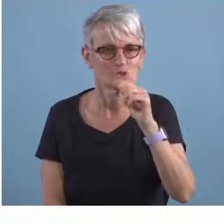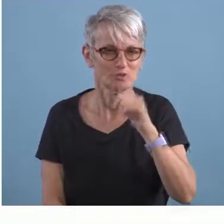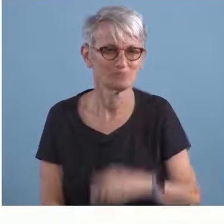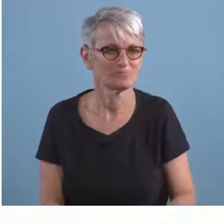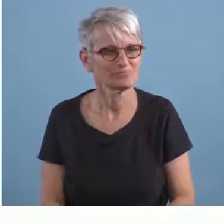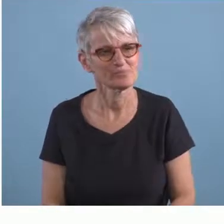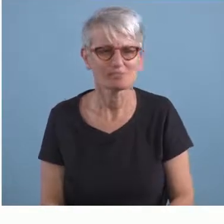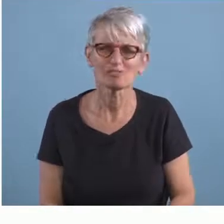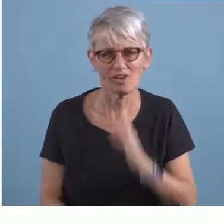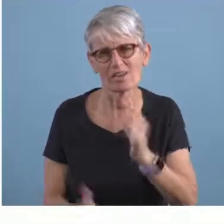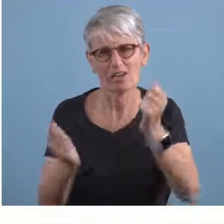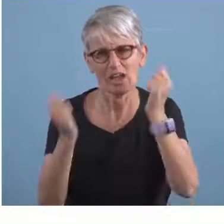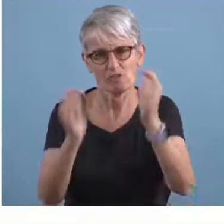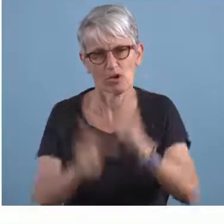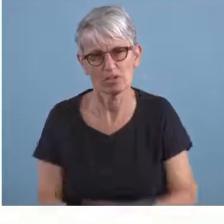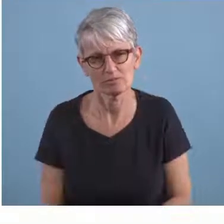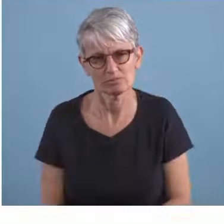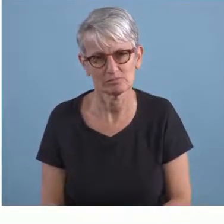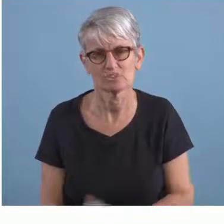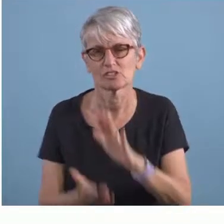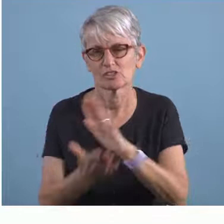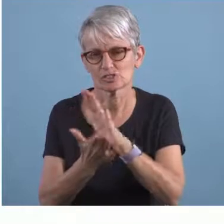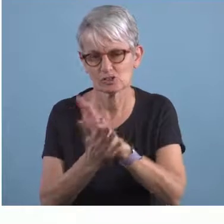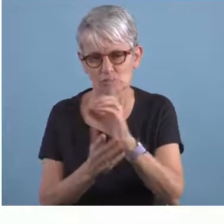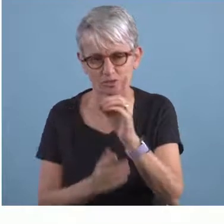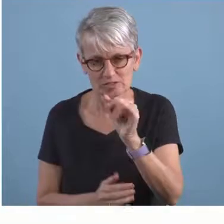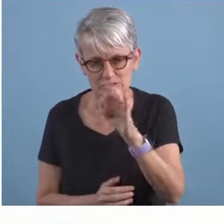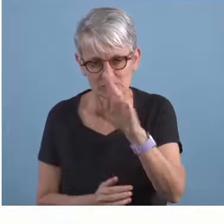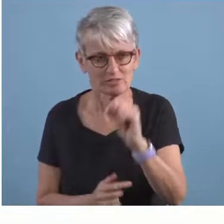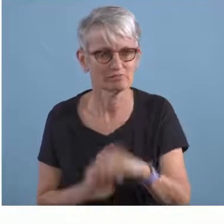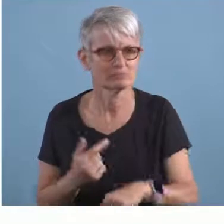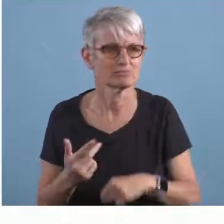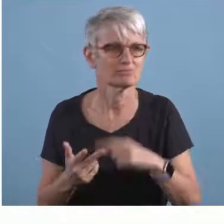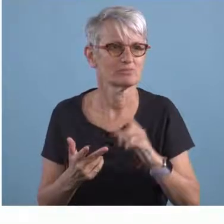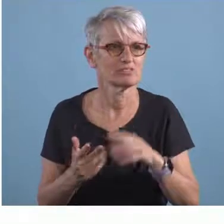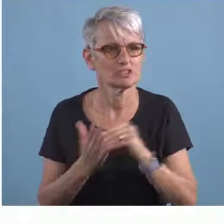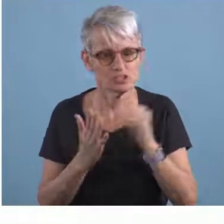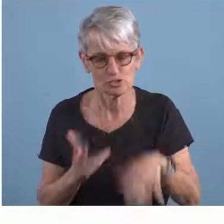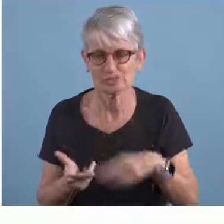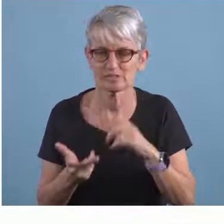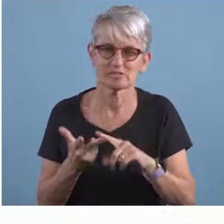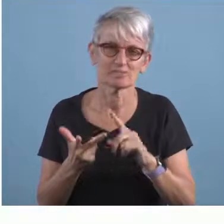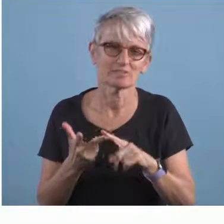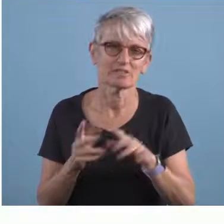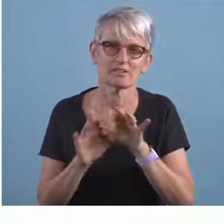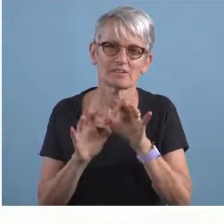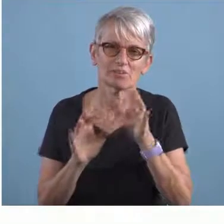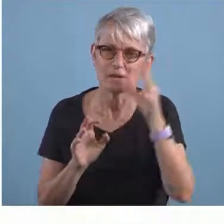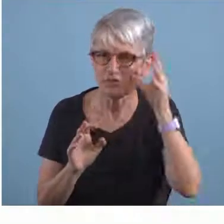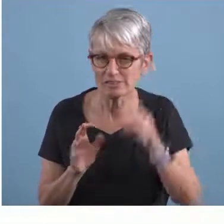kind of everybody, school district personnel, the students, the